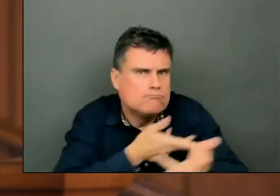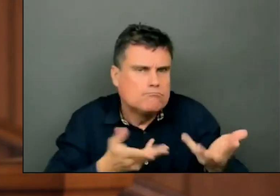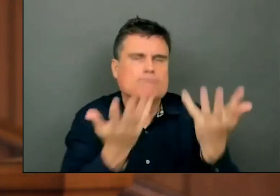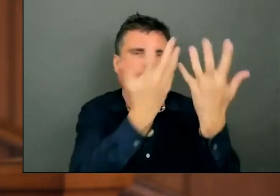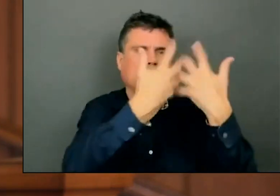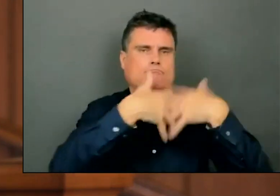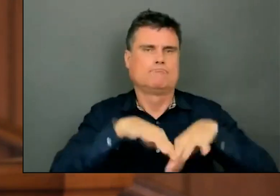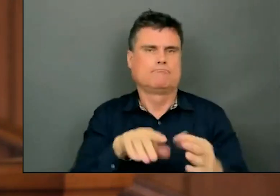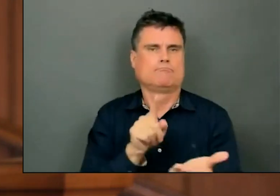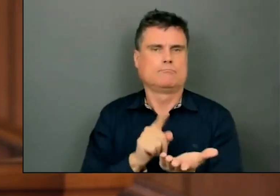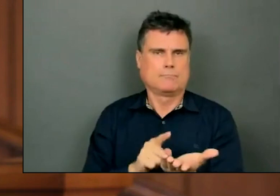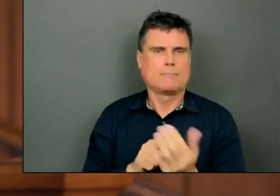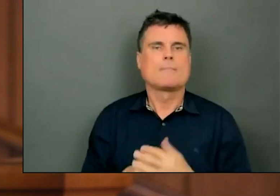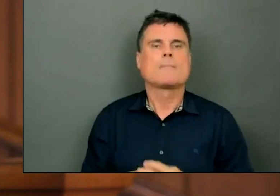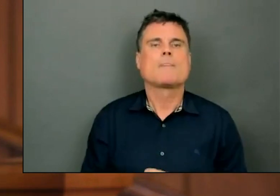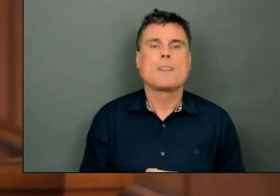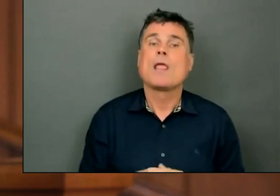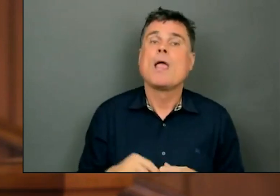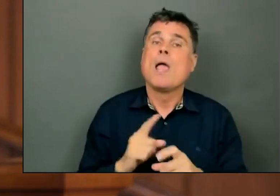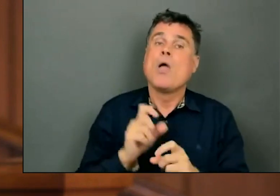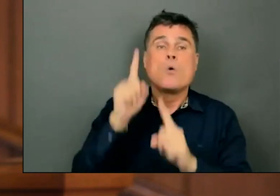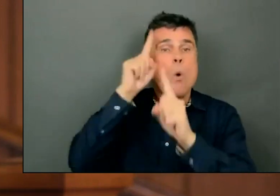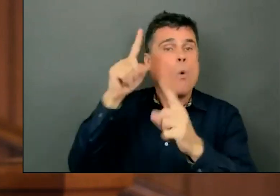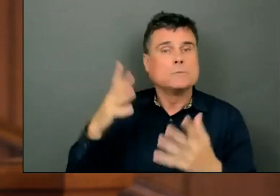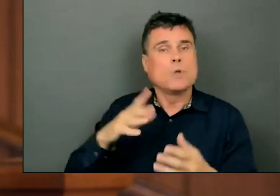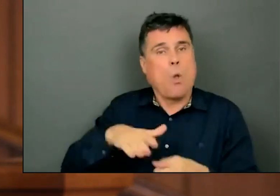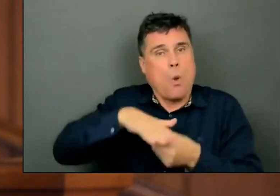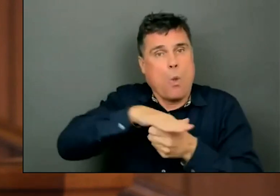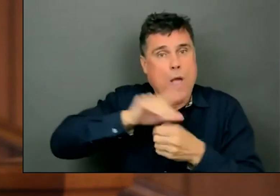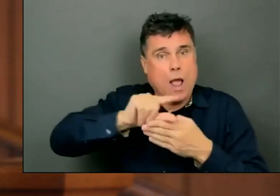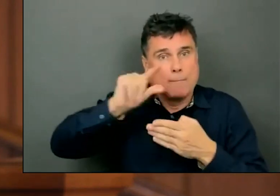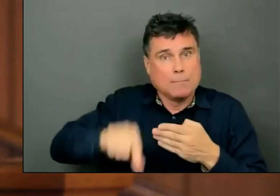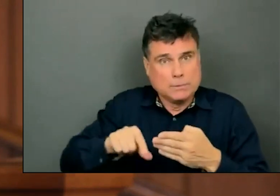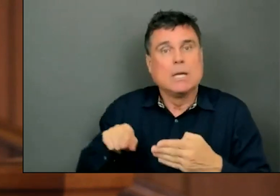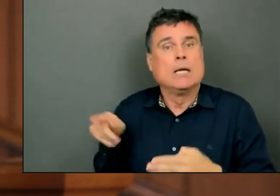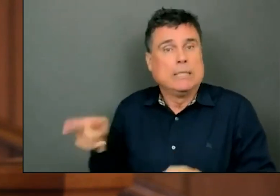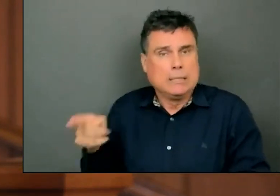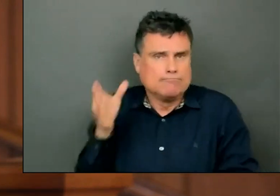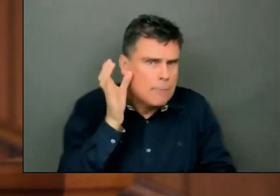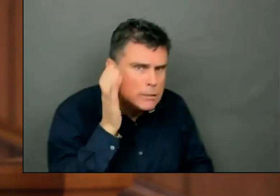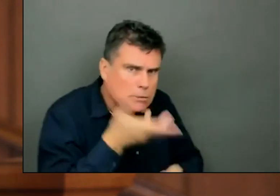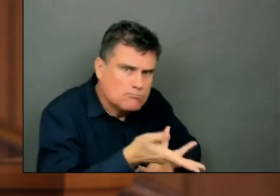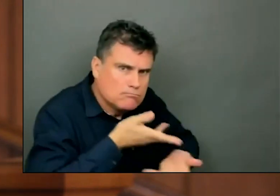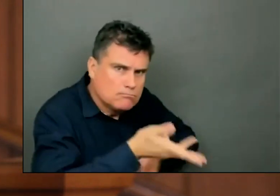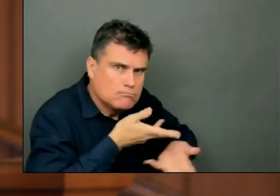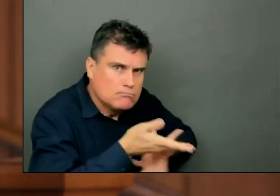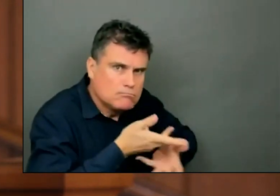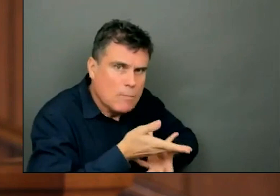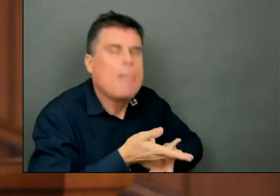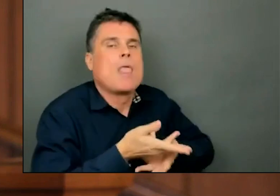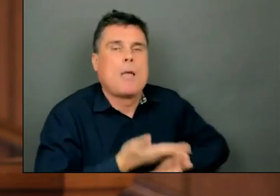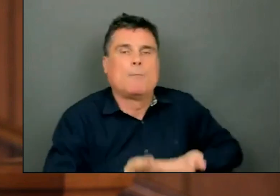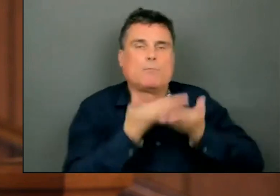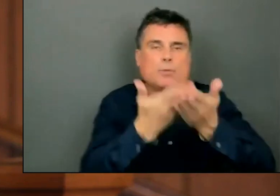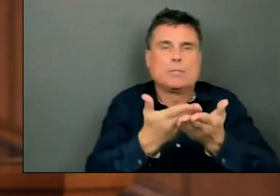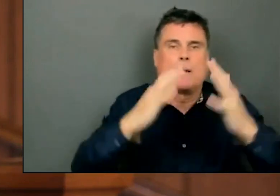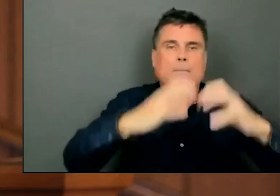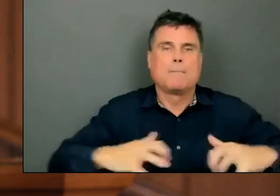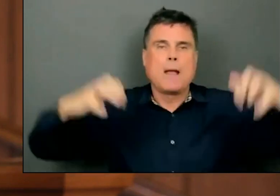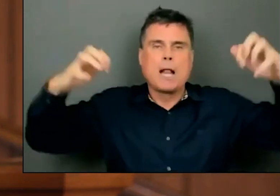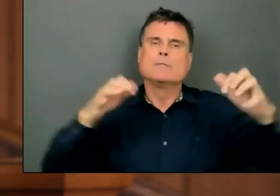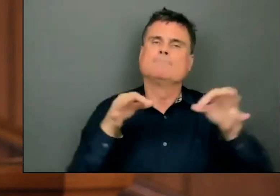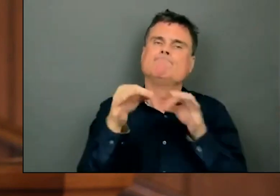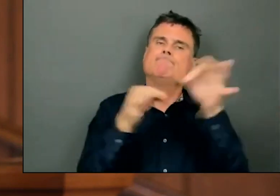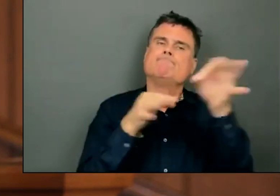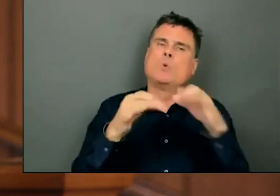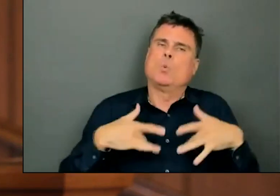local government, are being heard at our Cabinet table, and steps are being taken to meet the extraordinary challenges that that level of government is focused on each